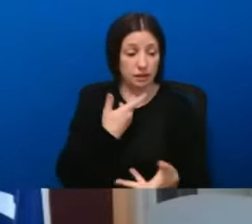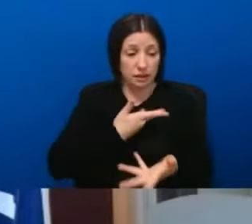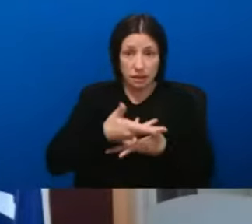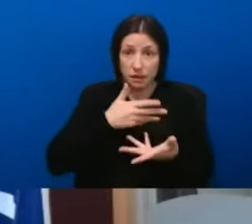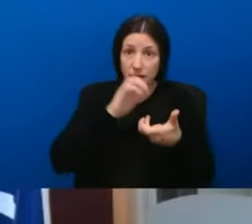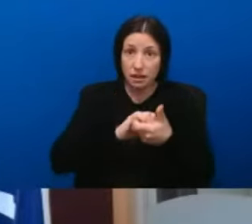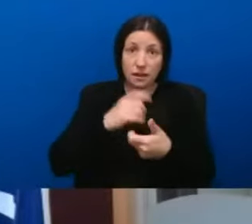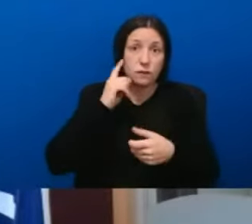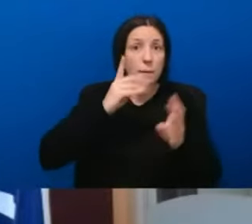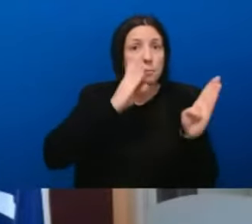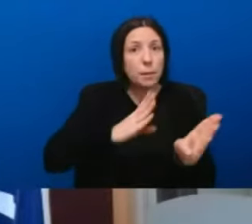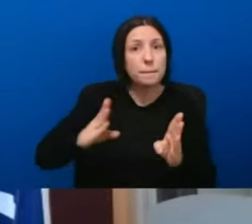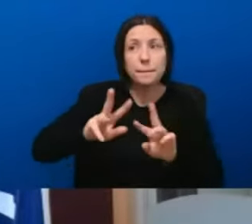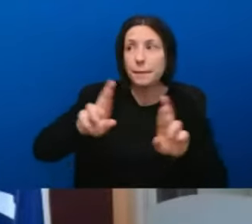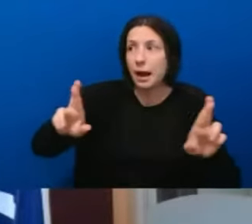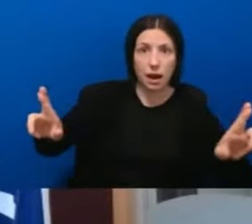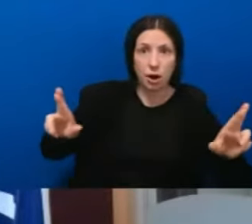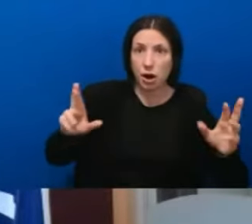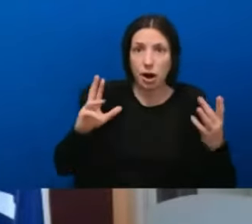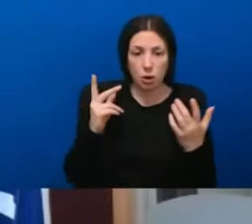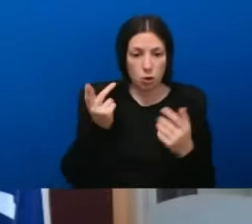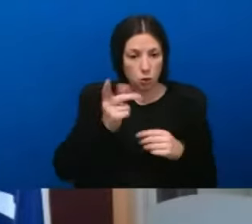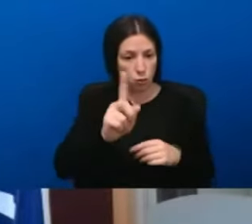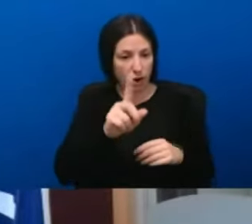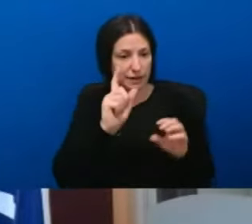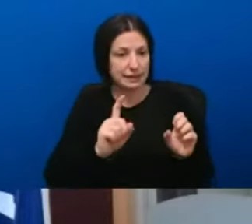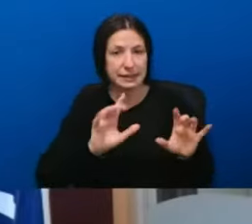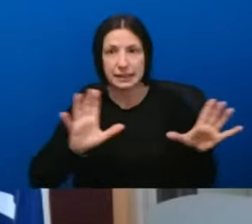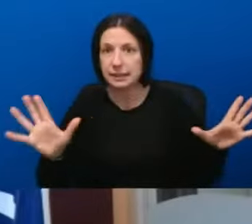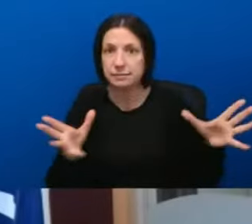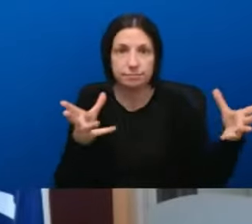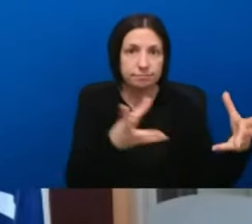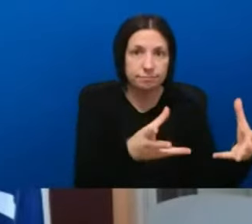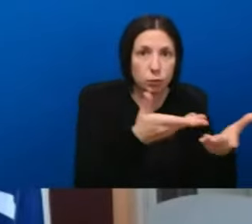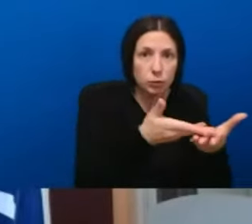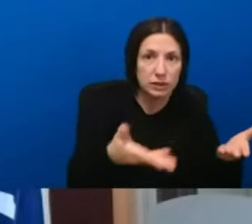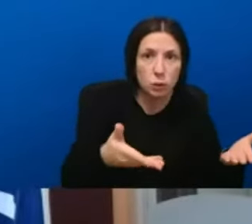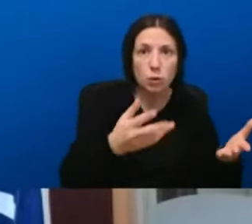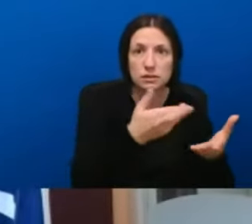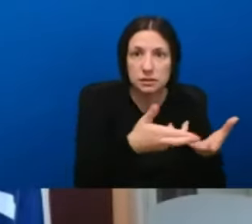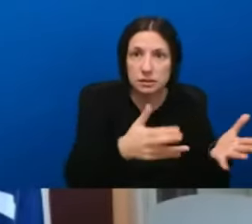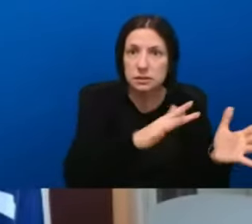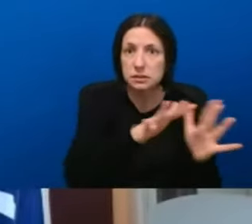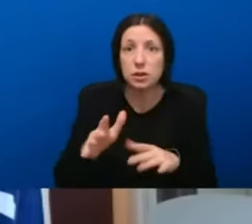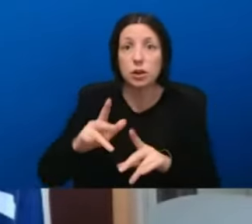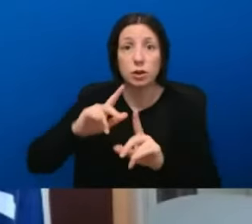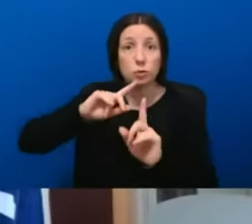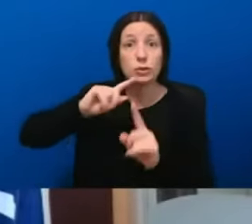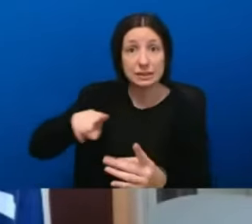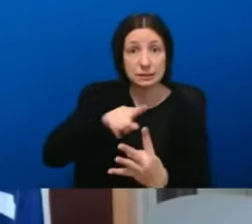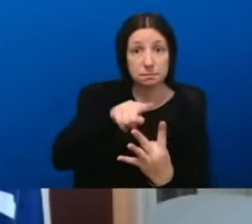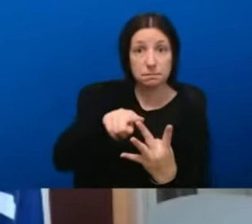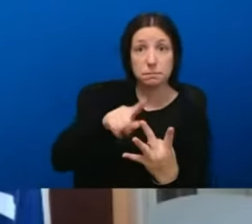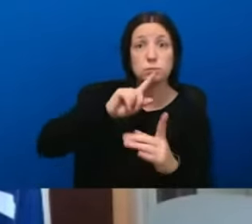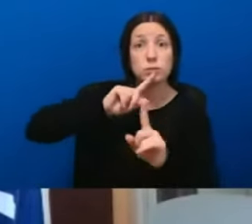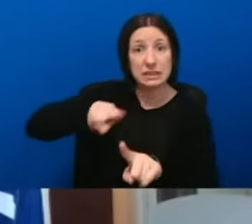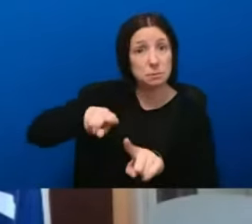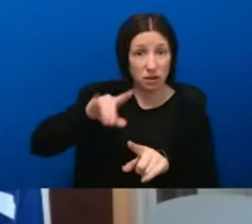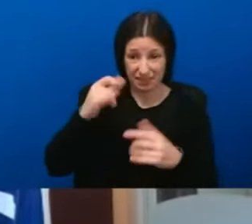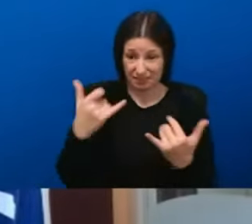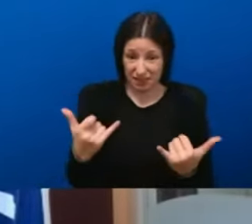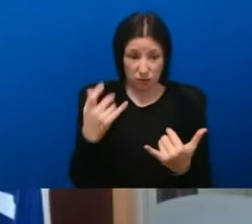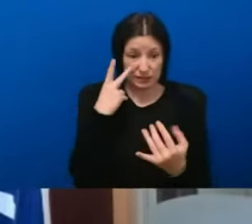to fire. So we work together on preparedness. How many resources do we need where? How do we work together on that? Response, obviously, as we've